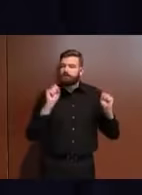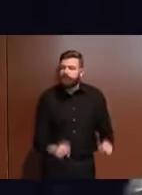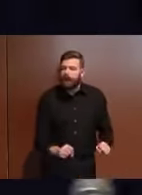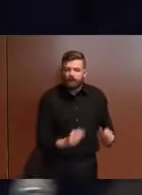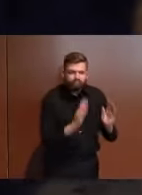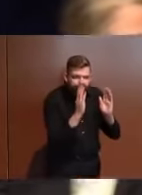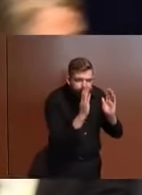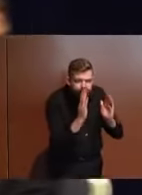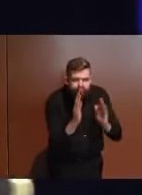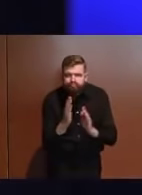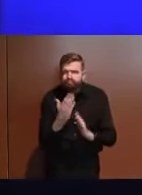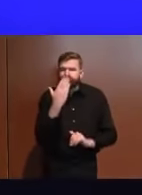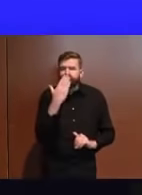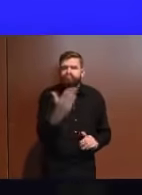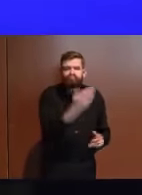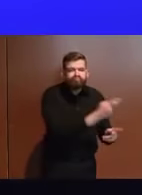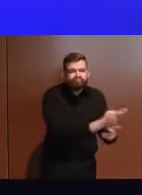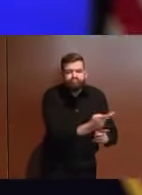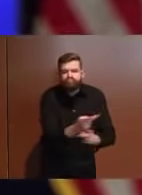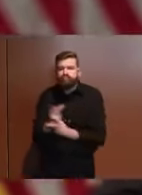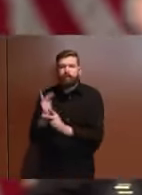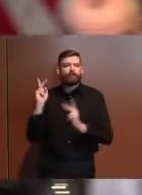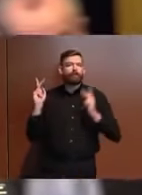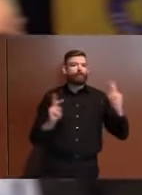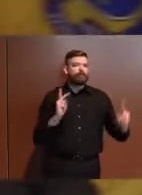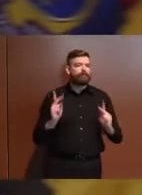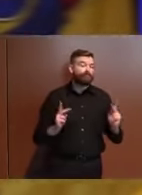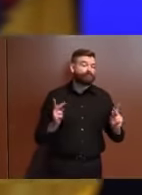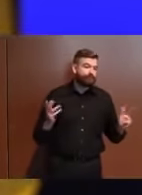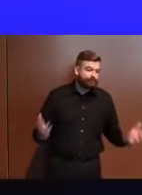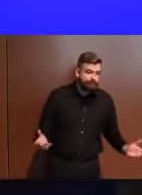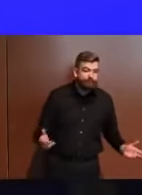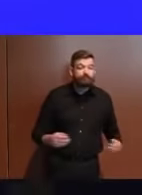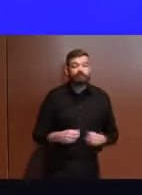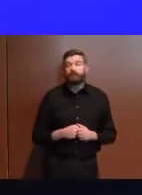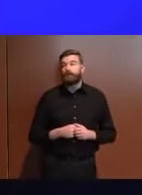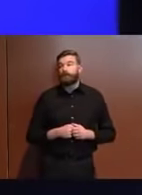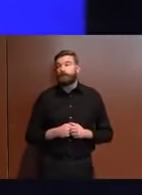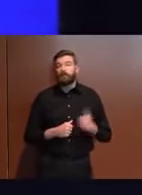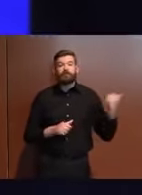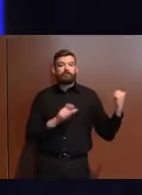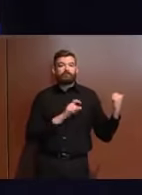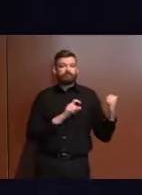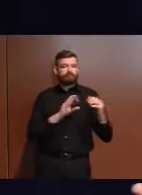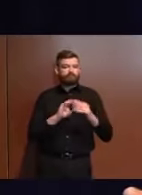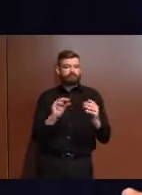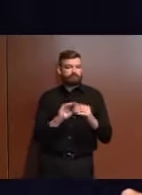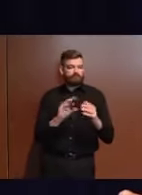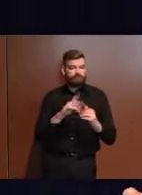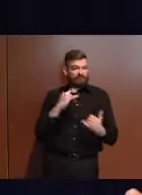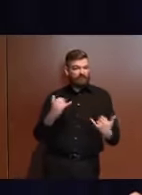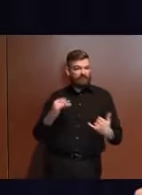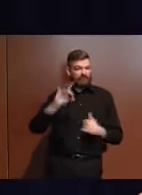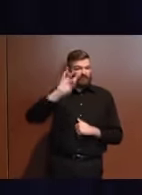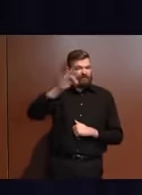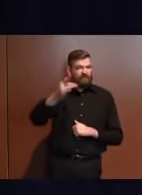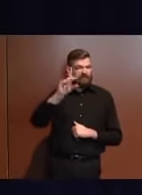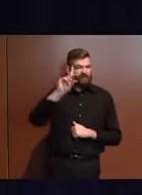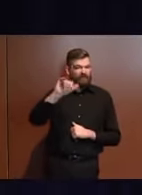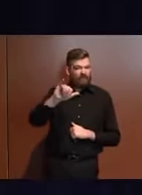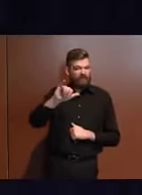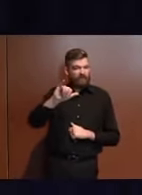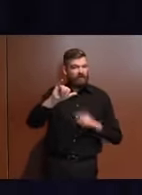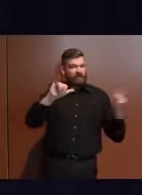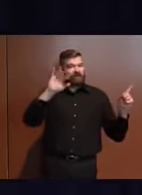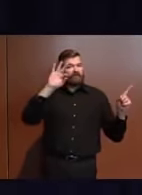Judy. Pat, real quick, you had something to add? Just two things. Today marks the 8th day in a row that those FEMA testing sites have been up,